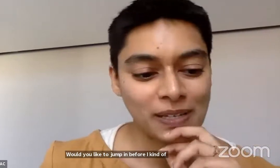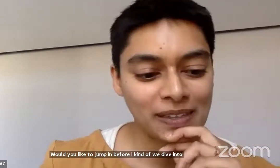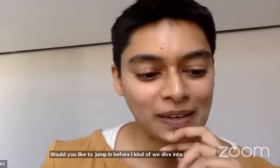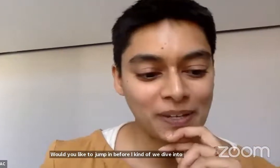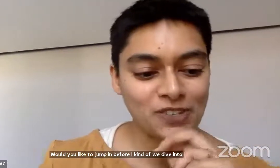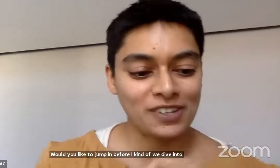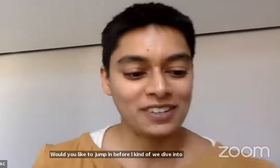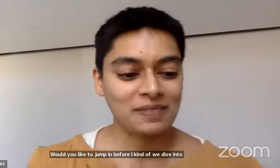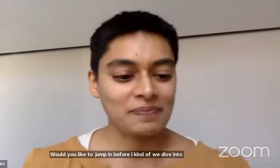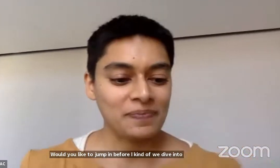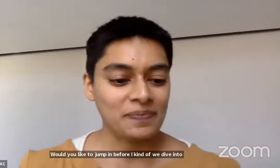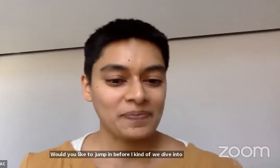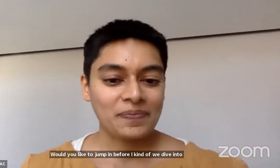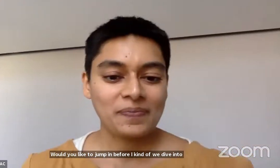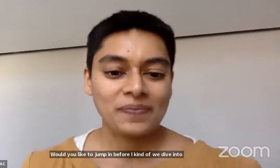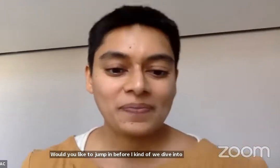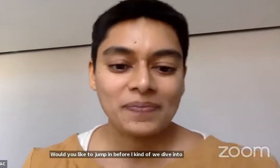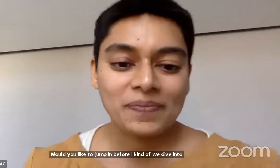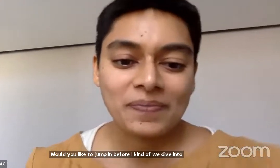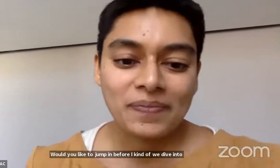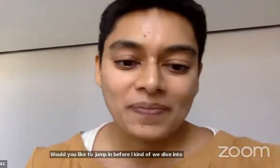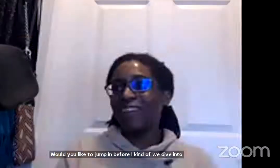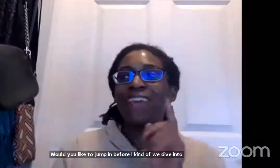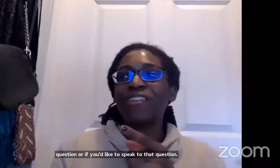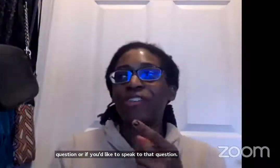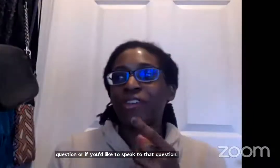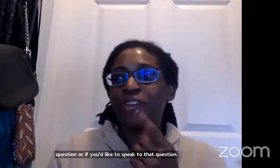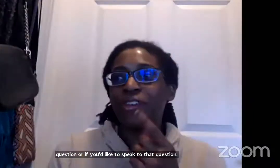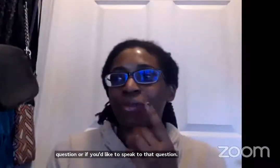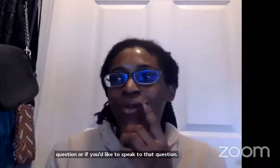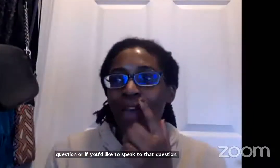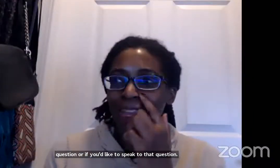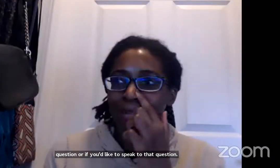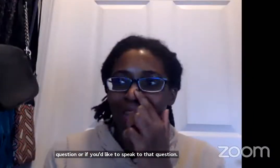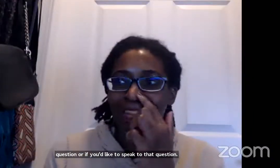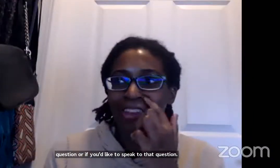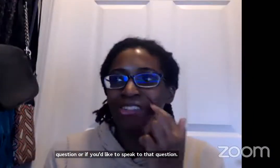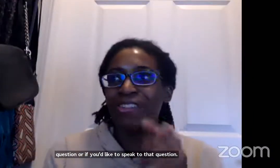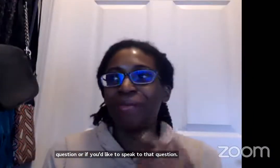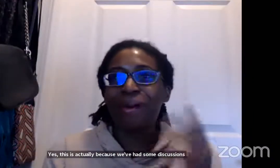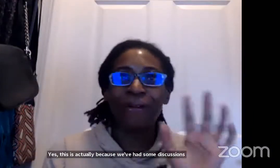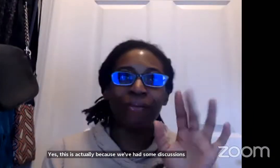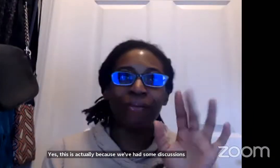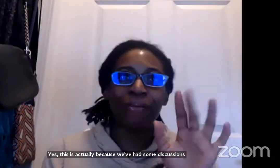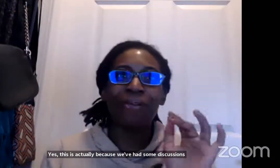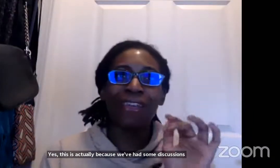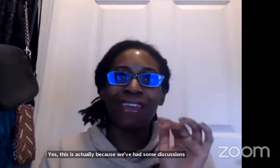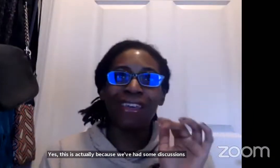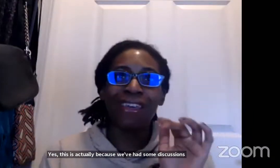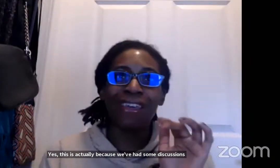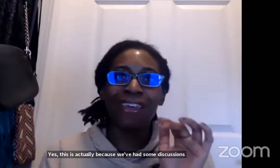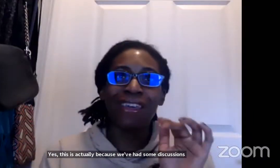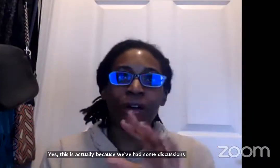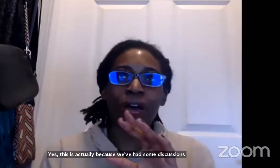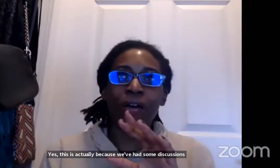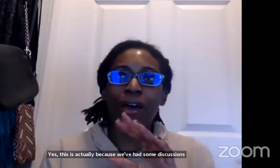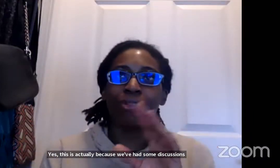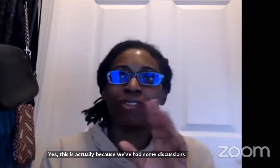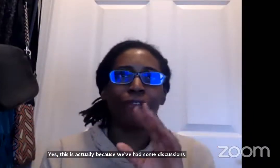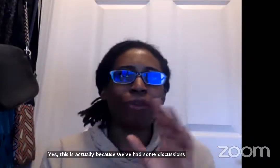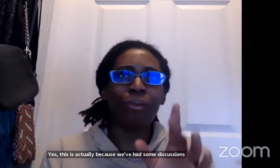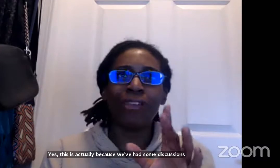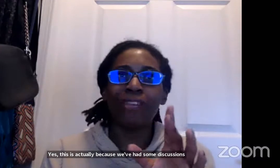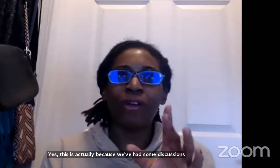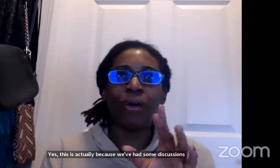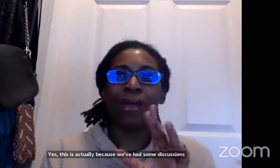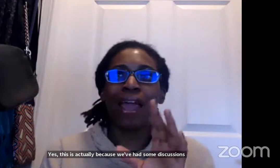you'd like to speak to that question? Yes, this is actually because we've had some discussions about community kitchens, like I would